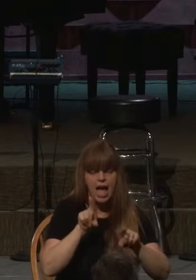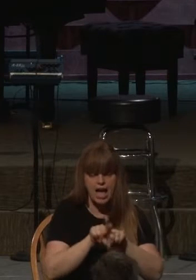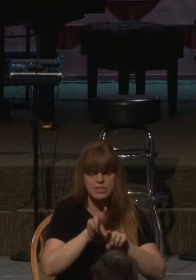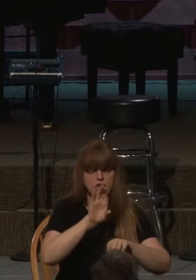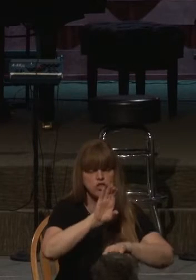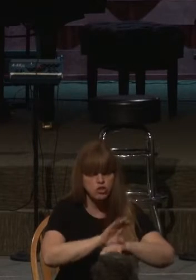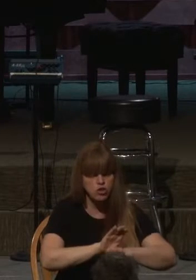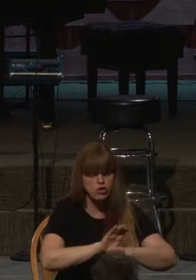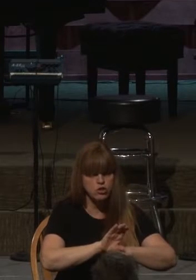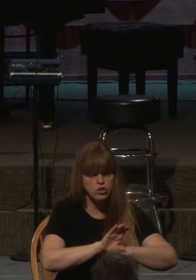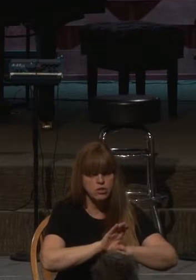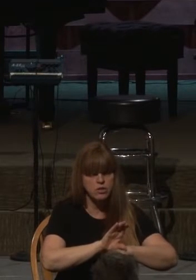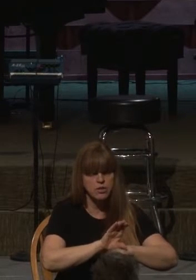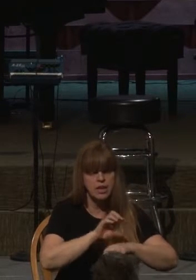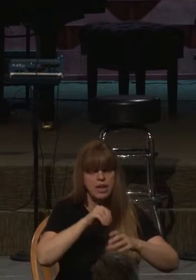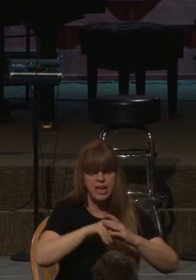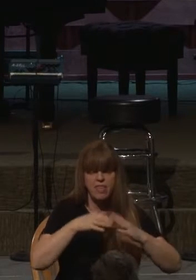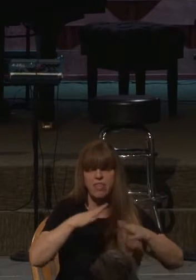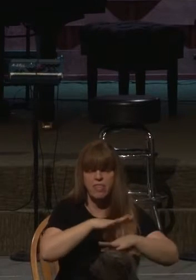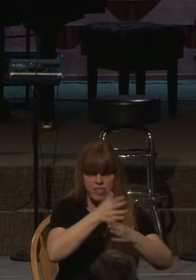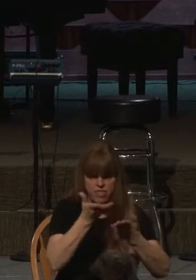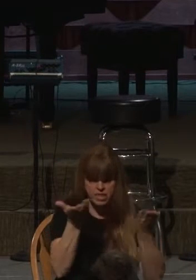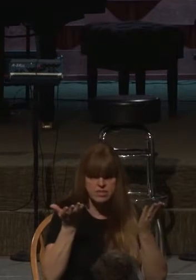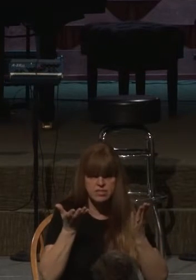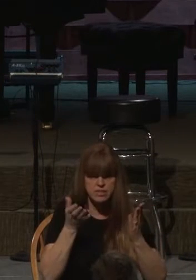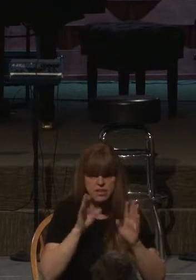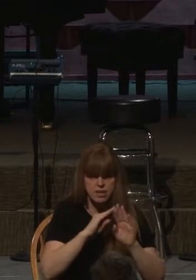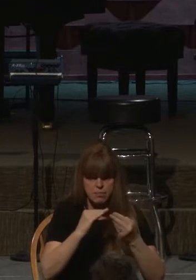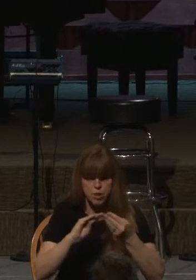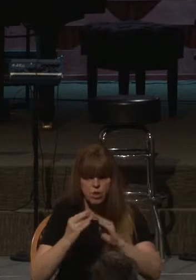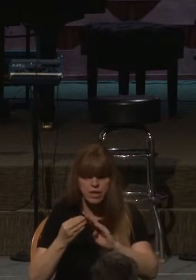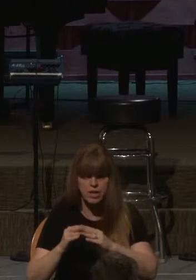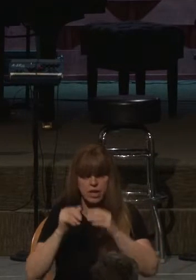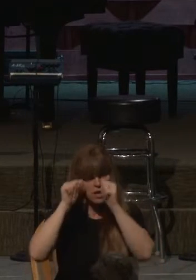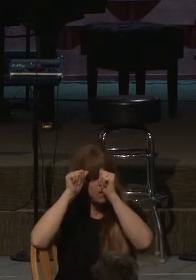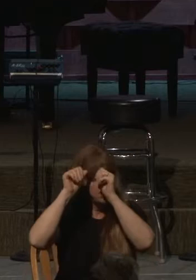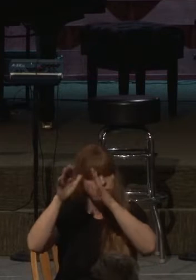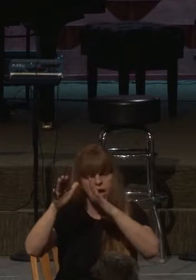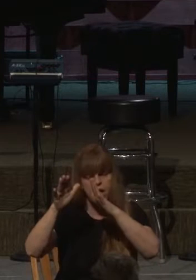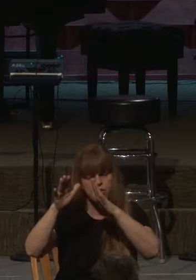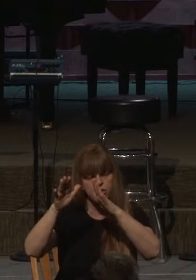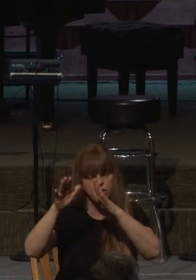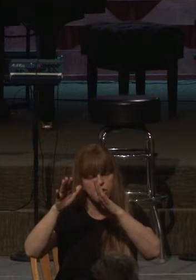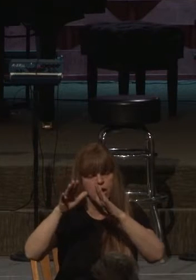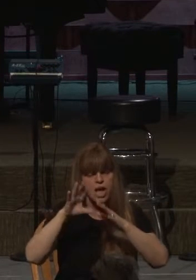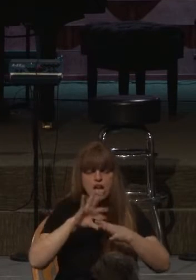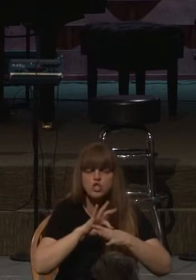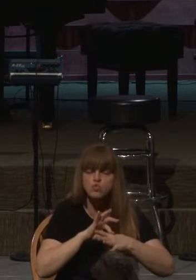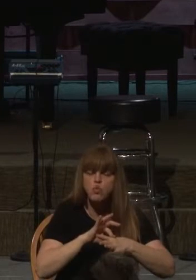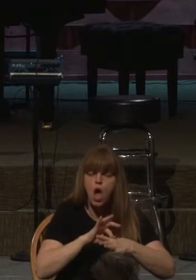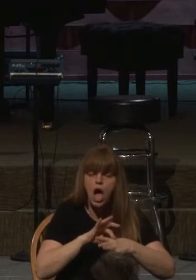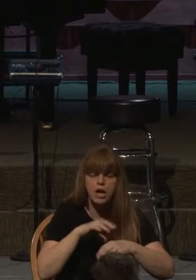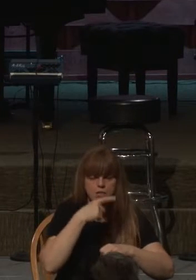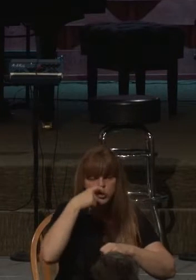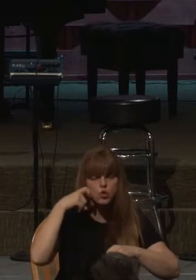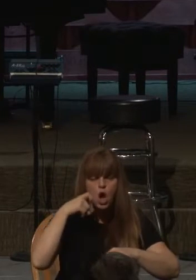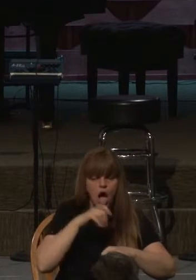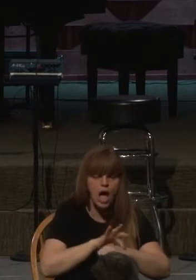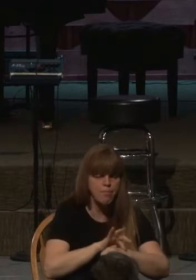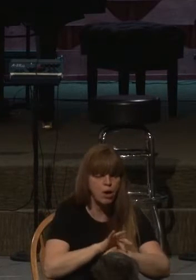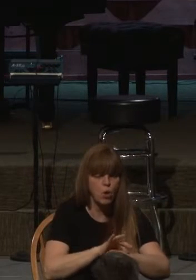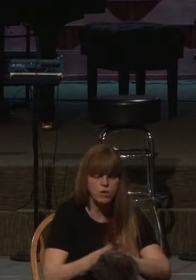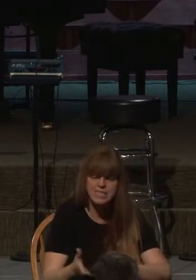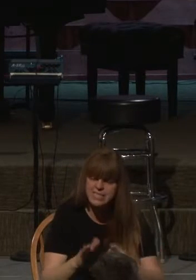your local church in this community. Father, dry bones. We've all been